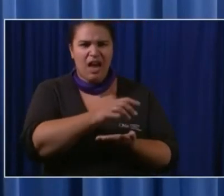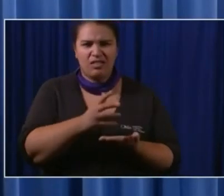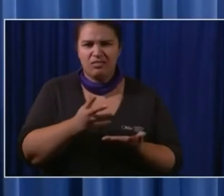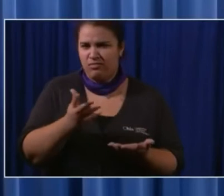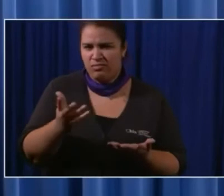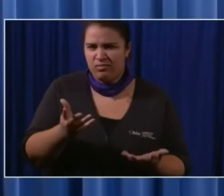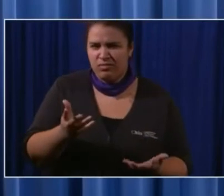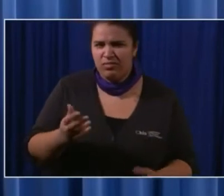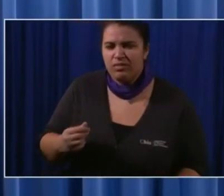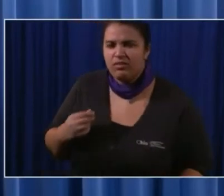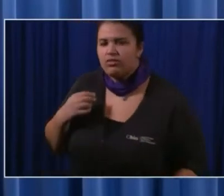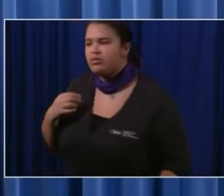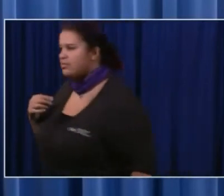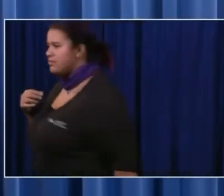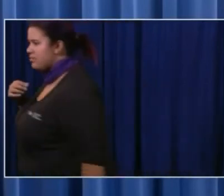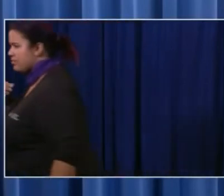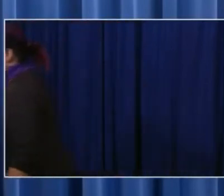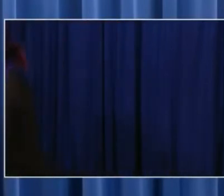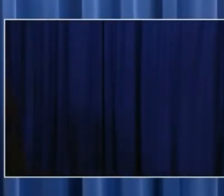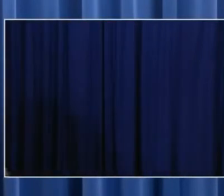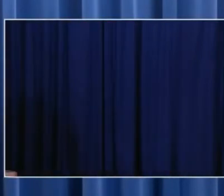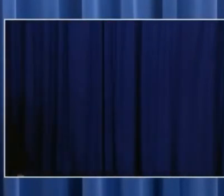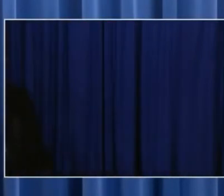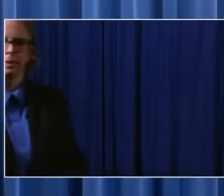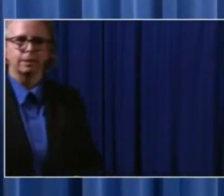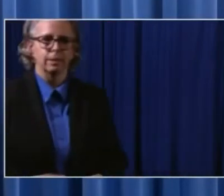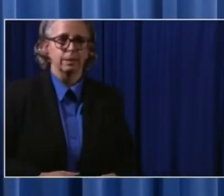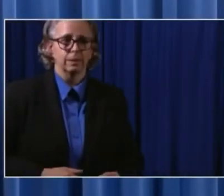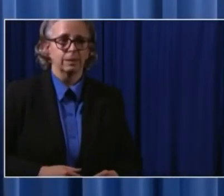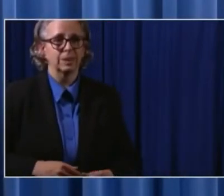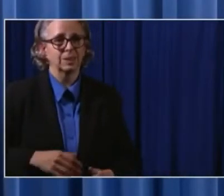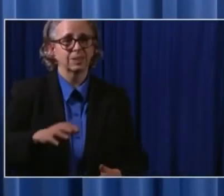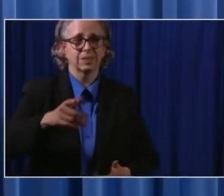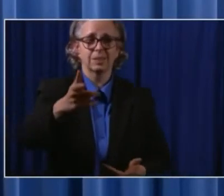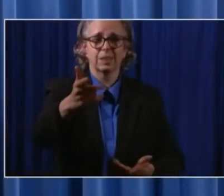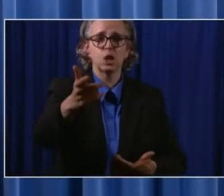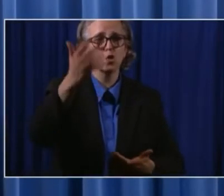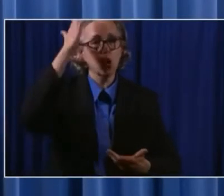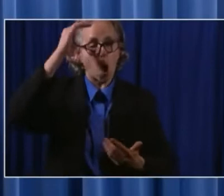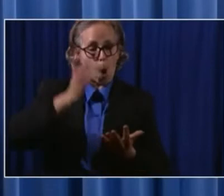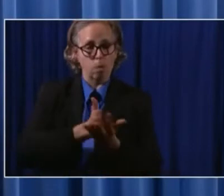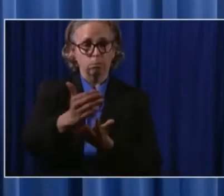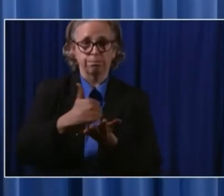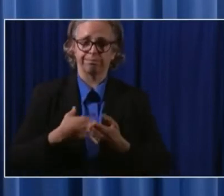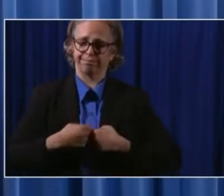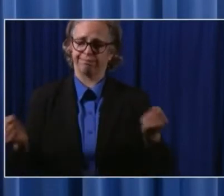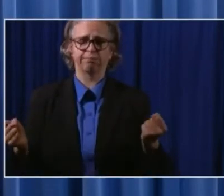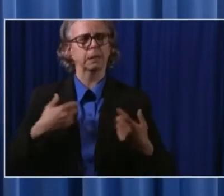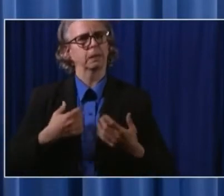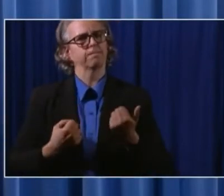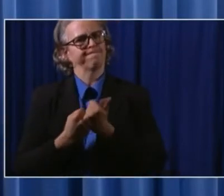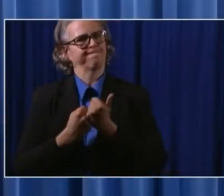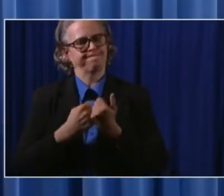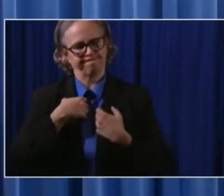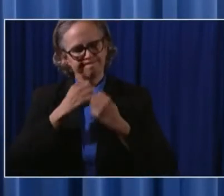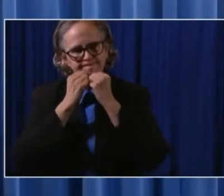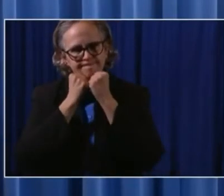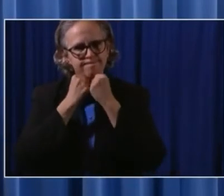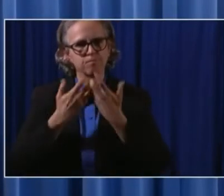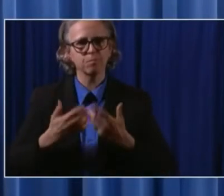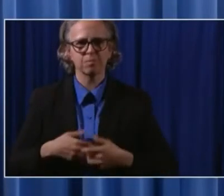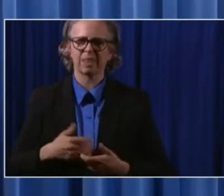I'm a big believer in transparency. I think that as much transparency